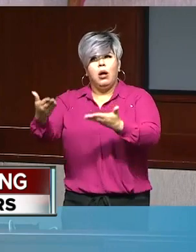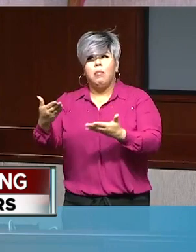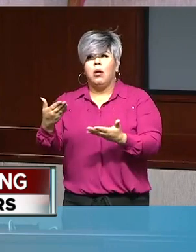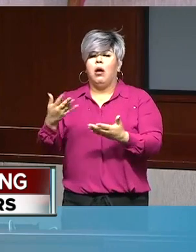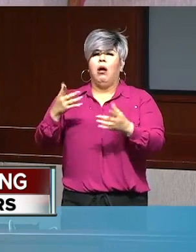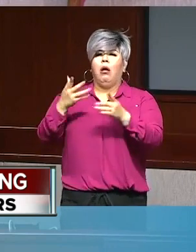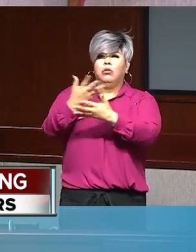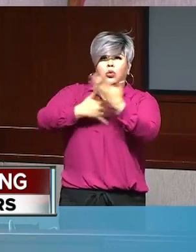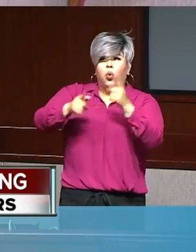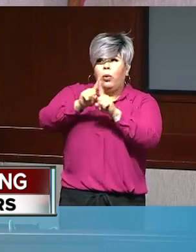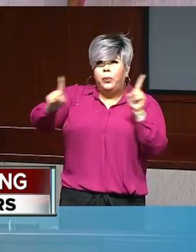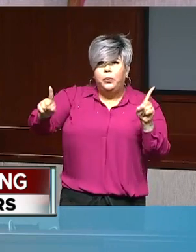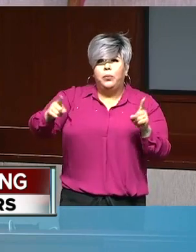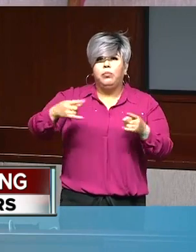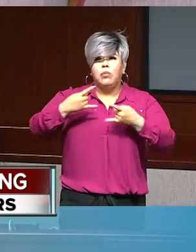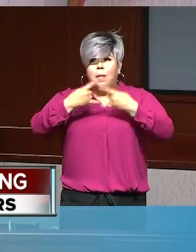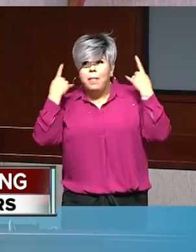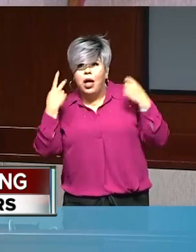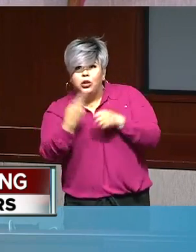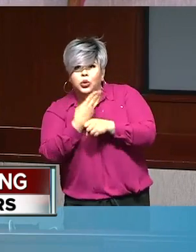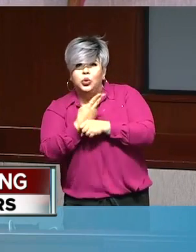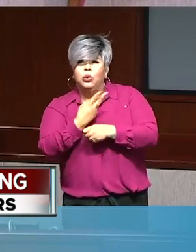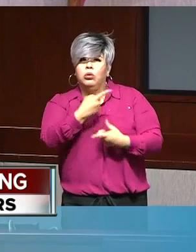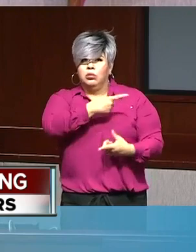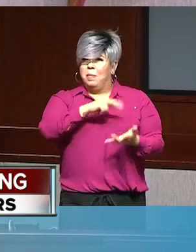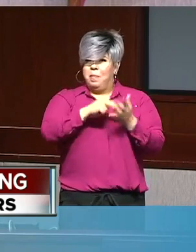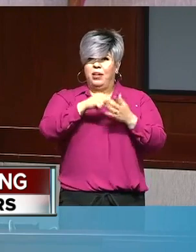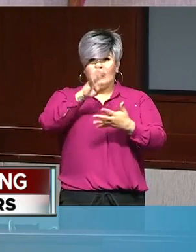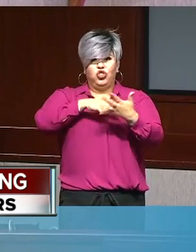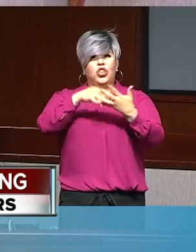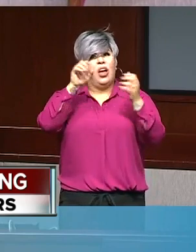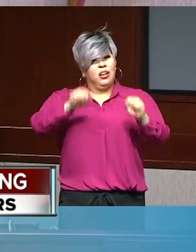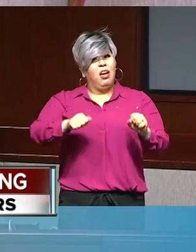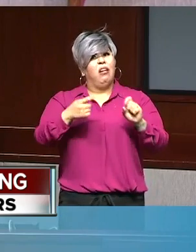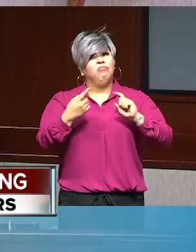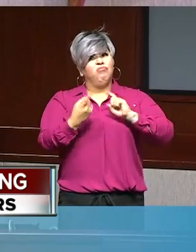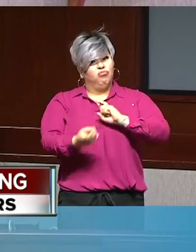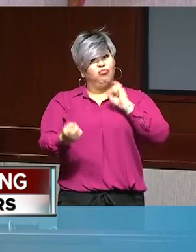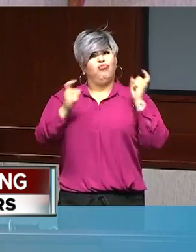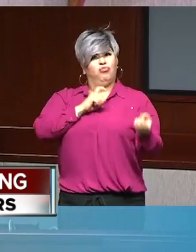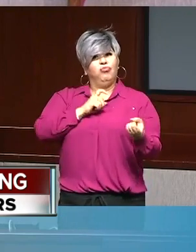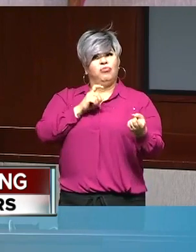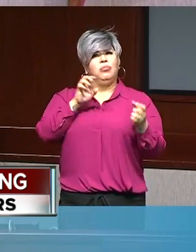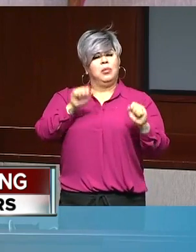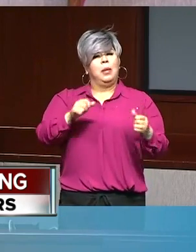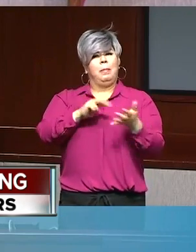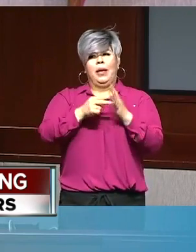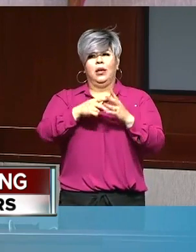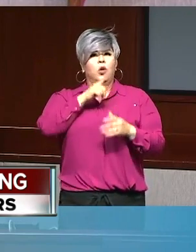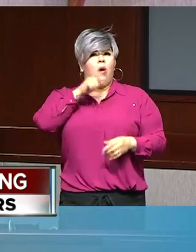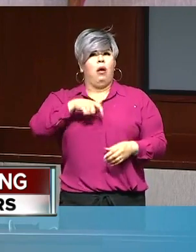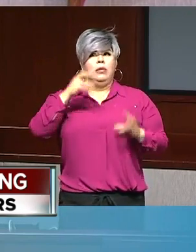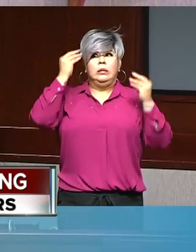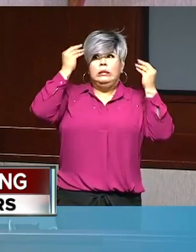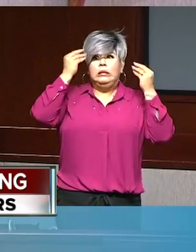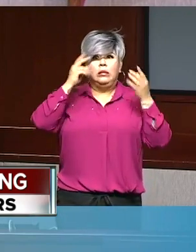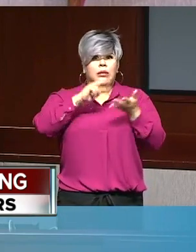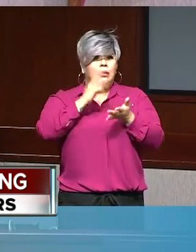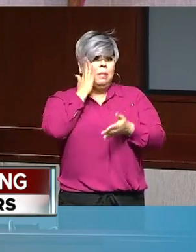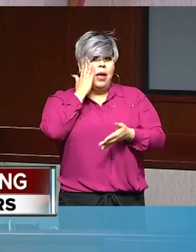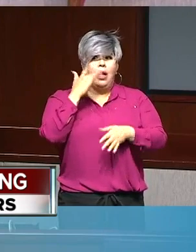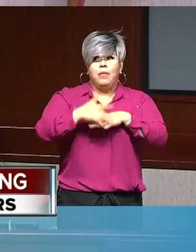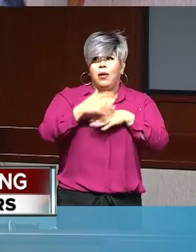recommendations, this graph does not have to become our reality, and we can stay well within the capacity for us to manage.